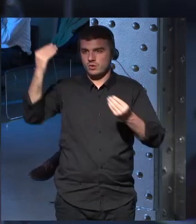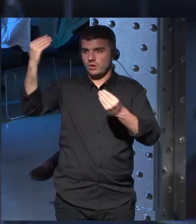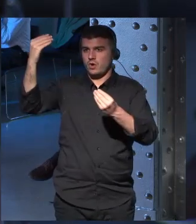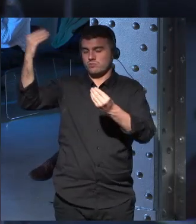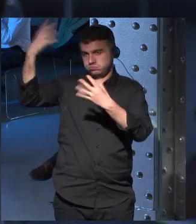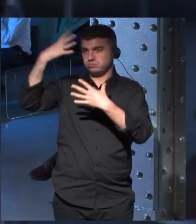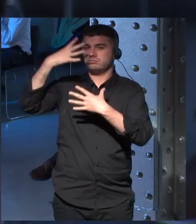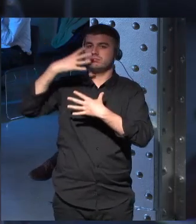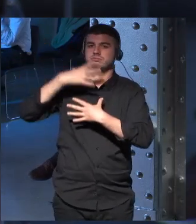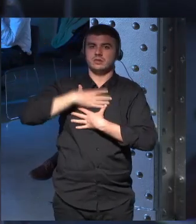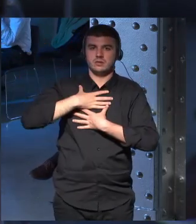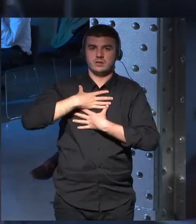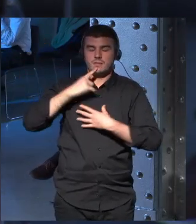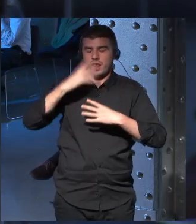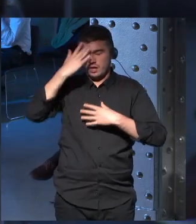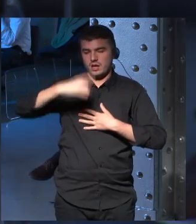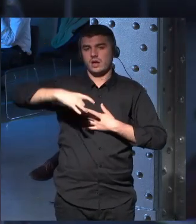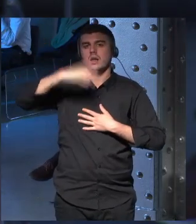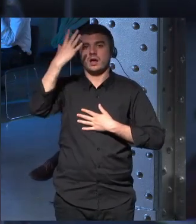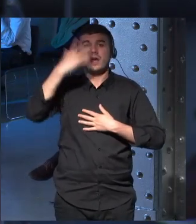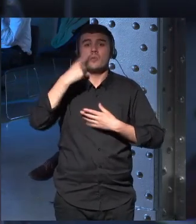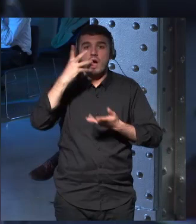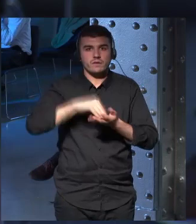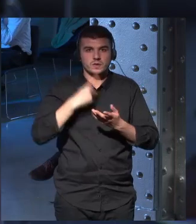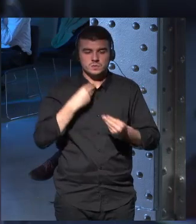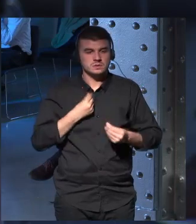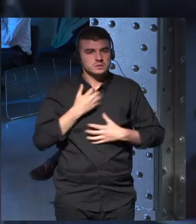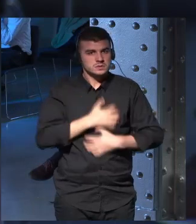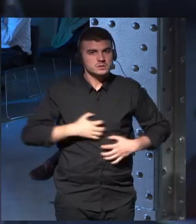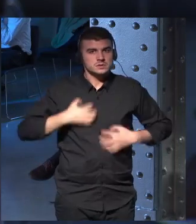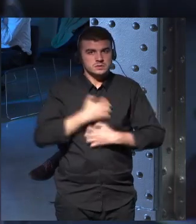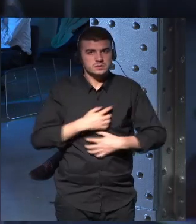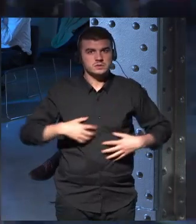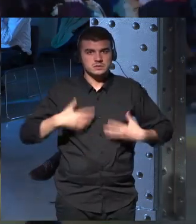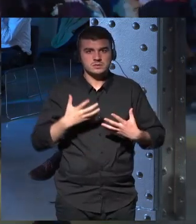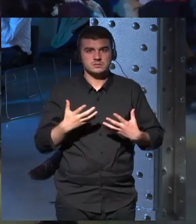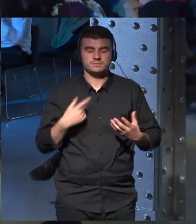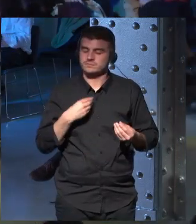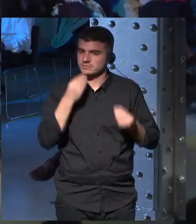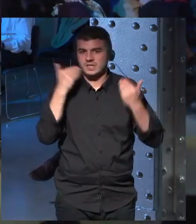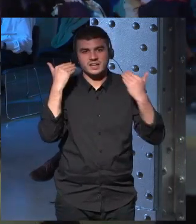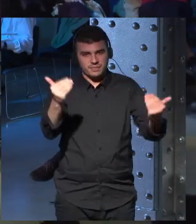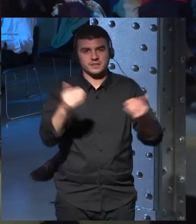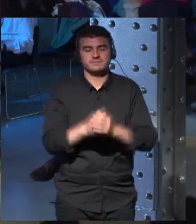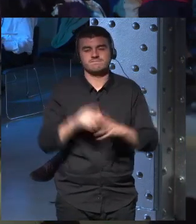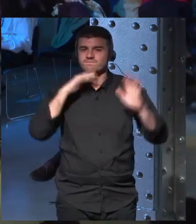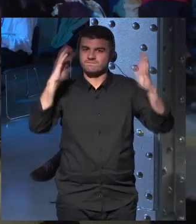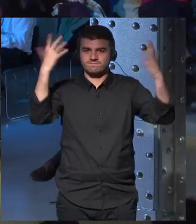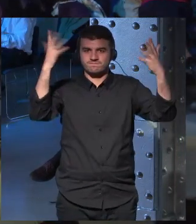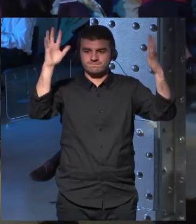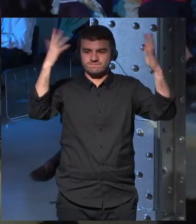know, despair. Thank you.